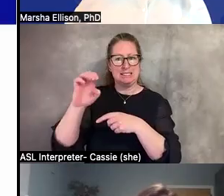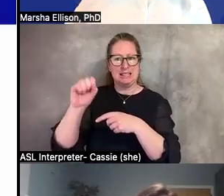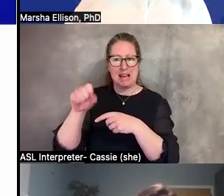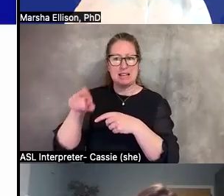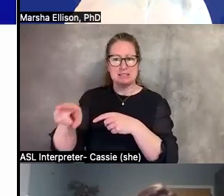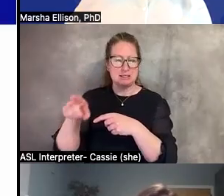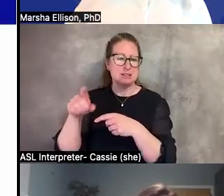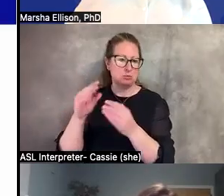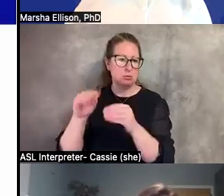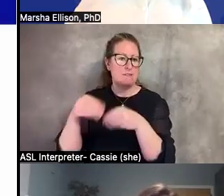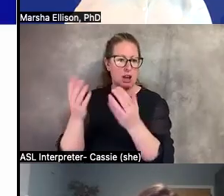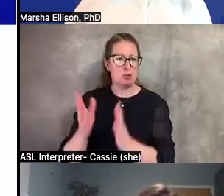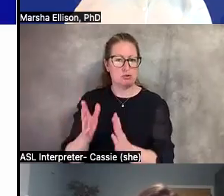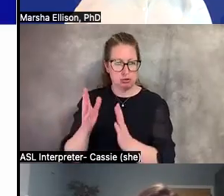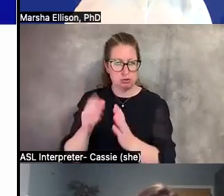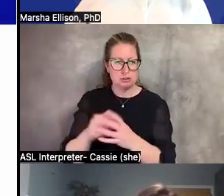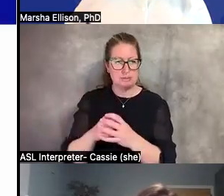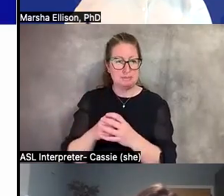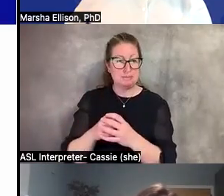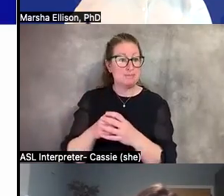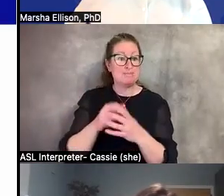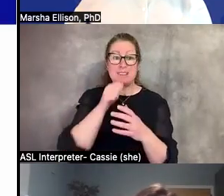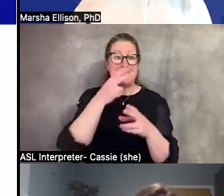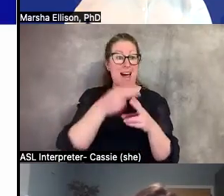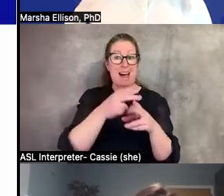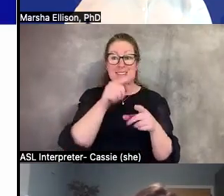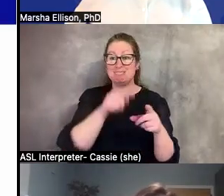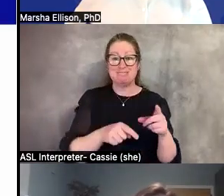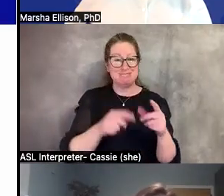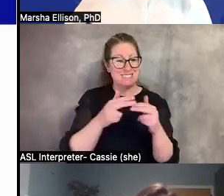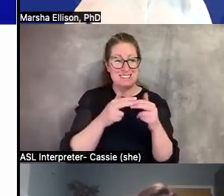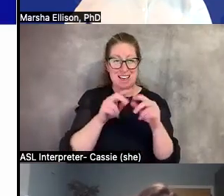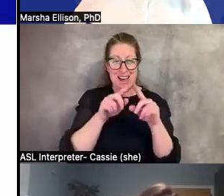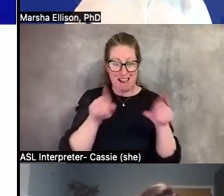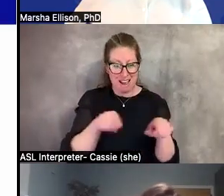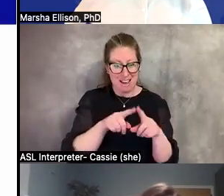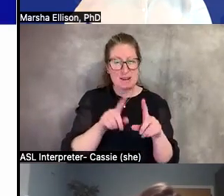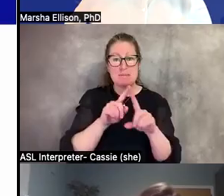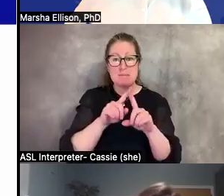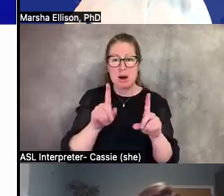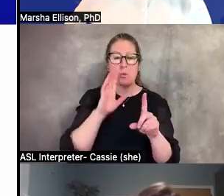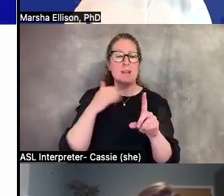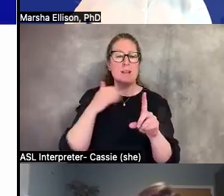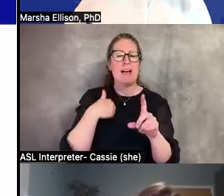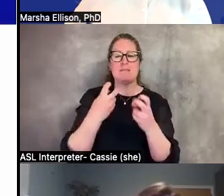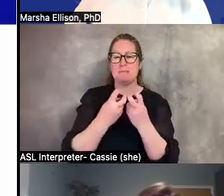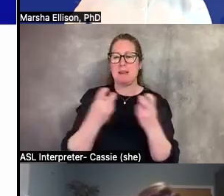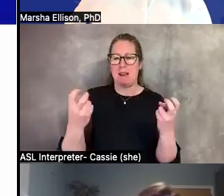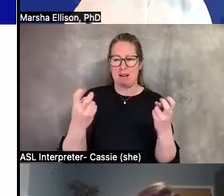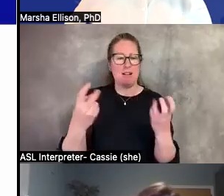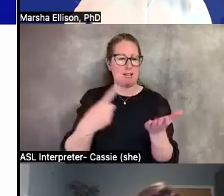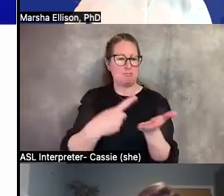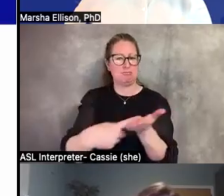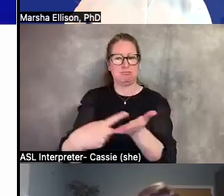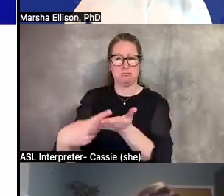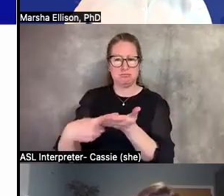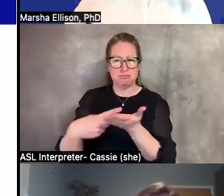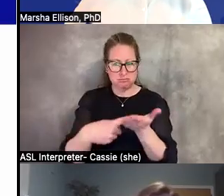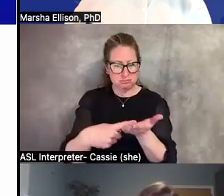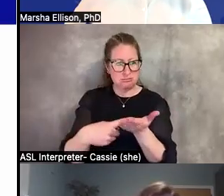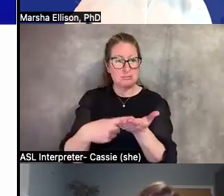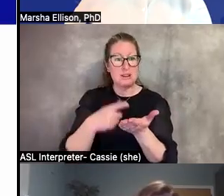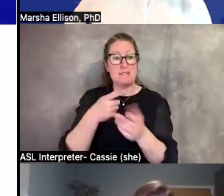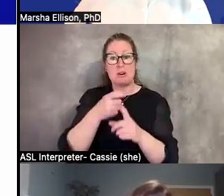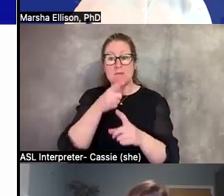community. Not here on the slide, but last but certainly not least will be a panel presentation by